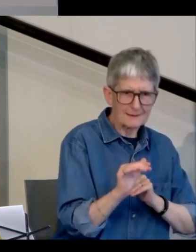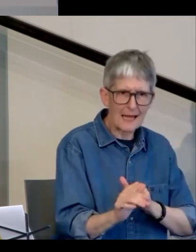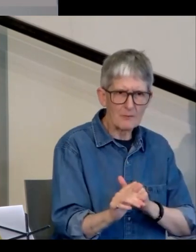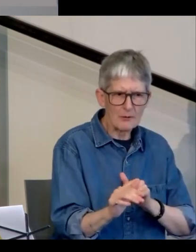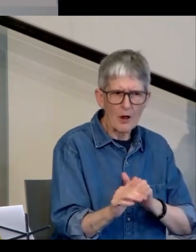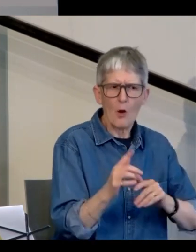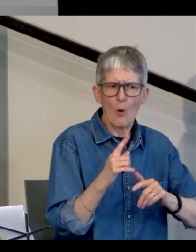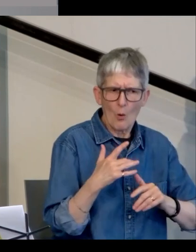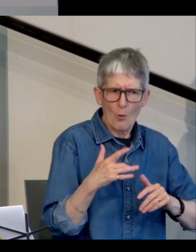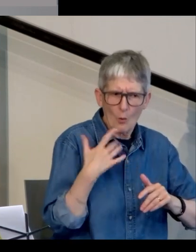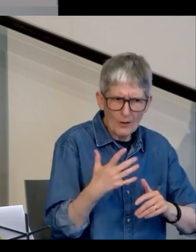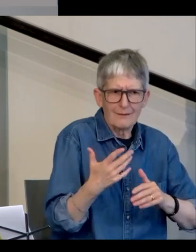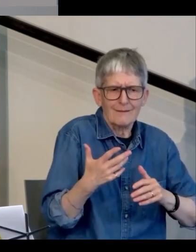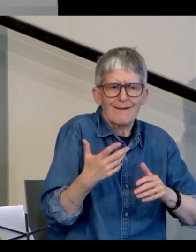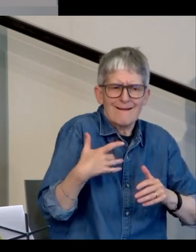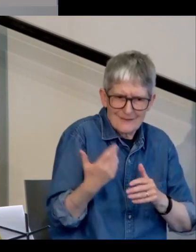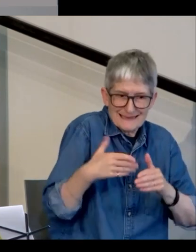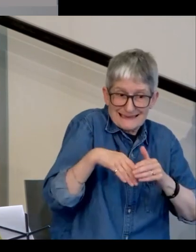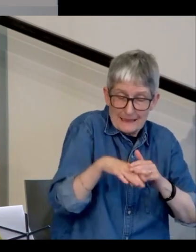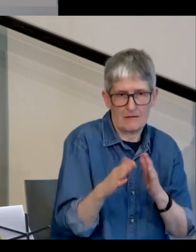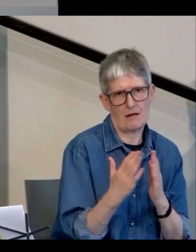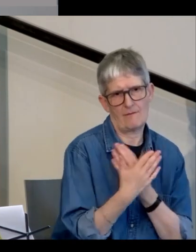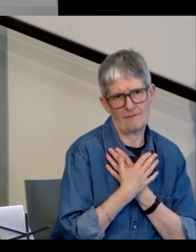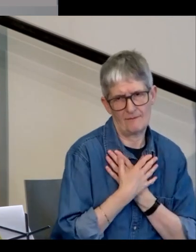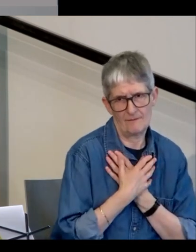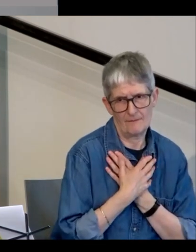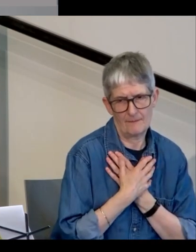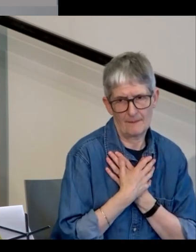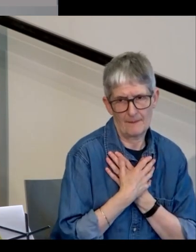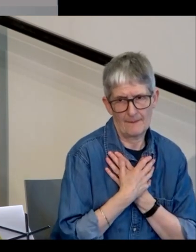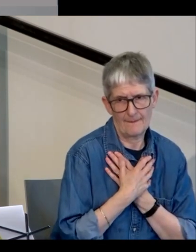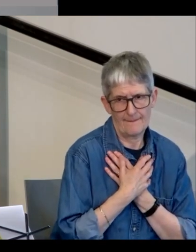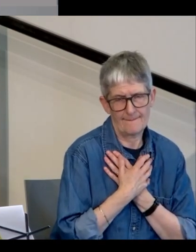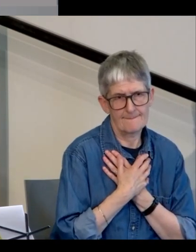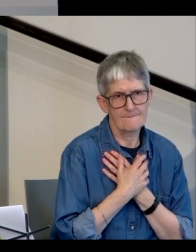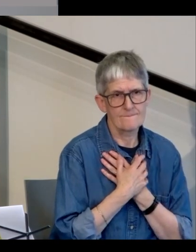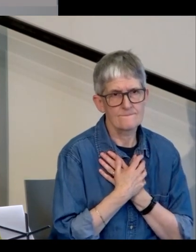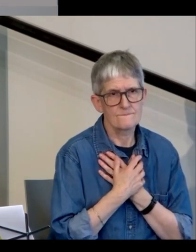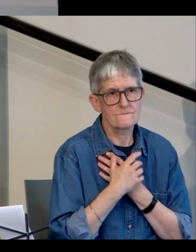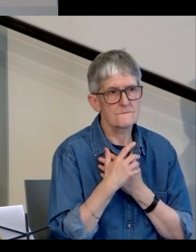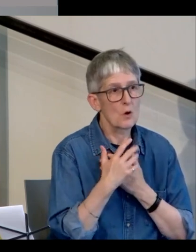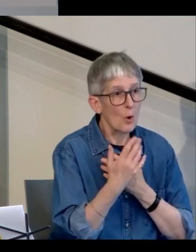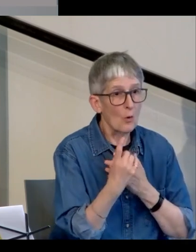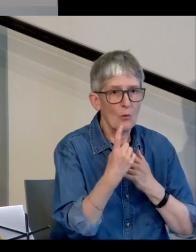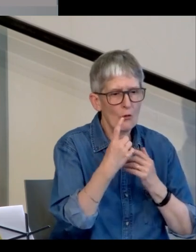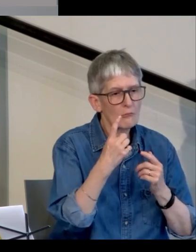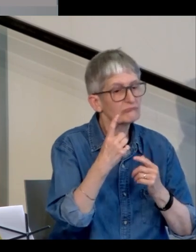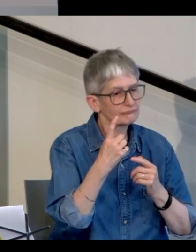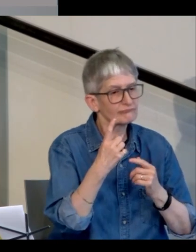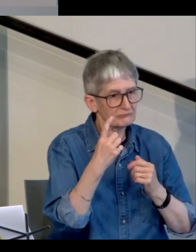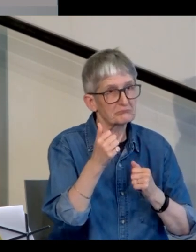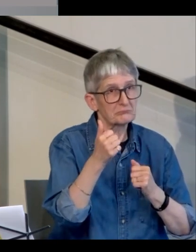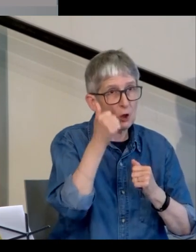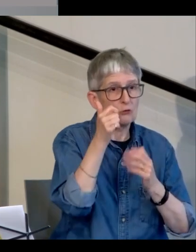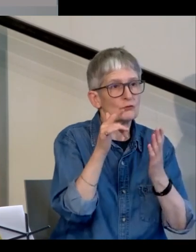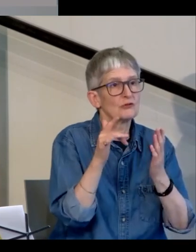and living in love. But what happens then? Verse 15 says, if anyone acknowledges that Jesus is the